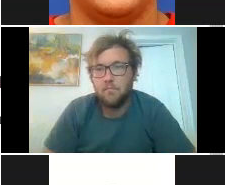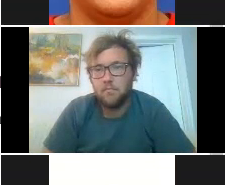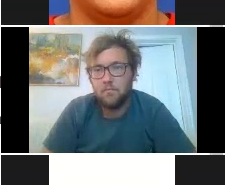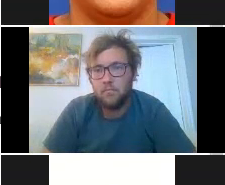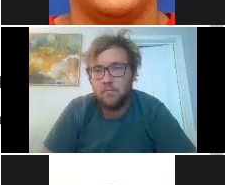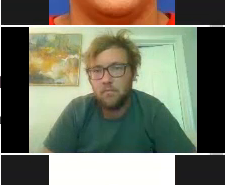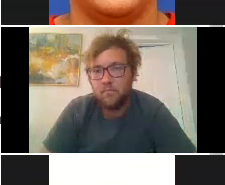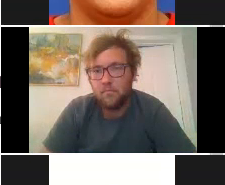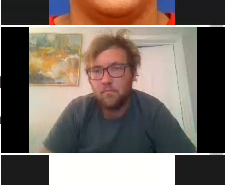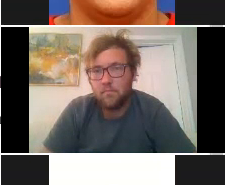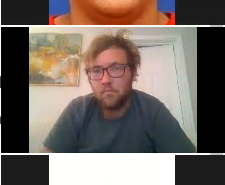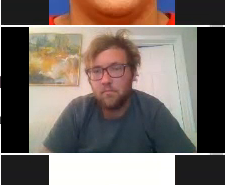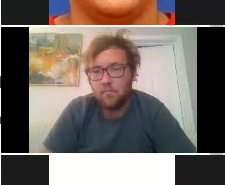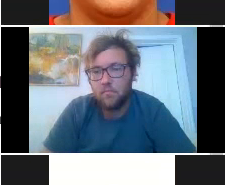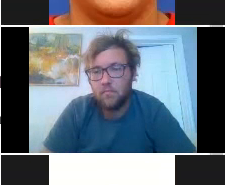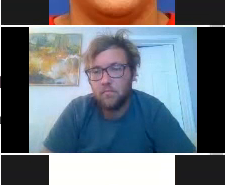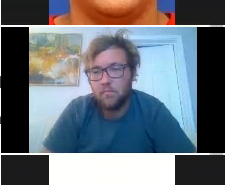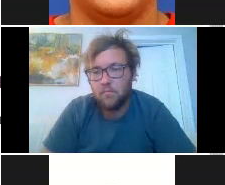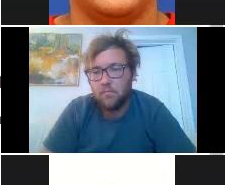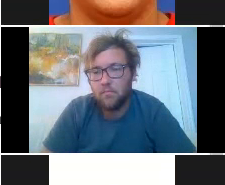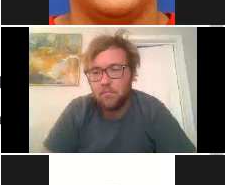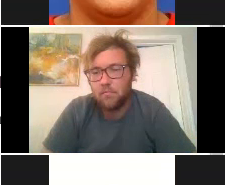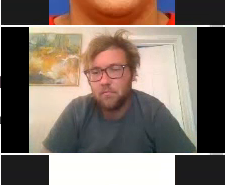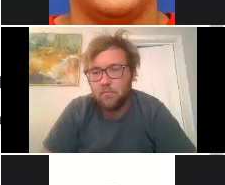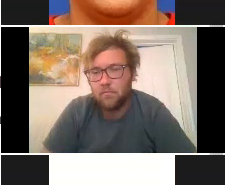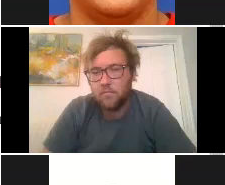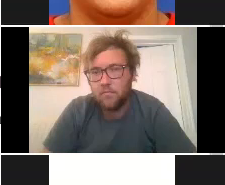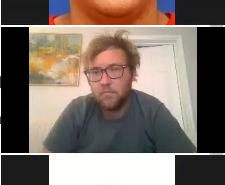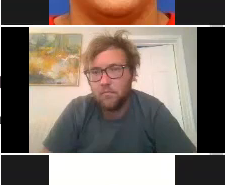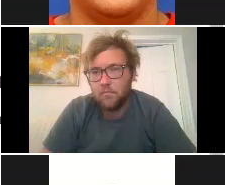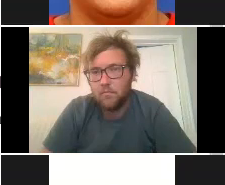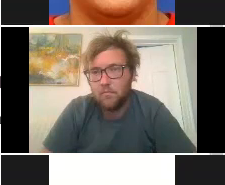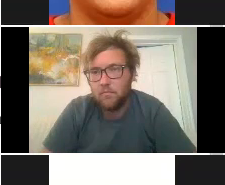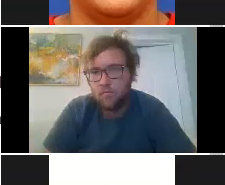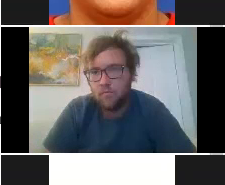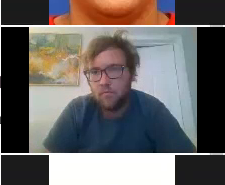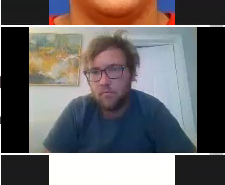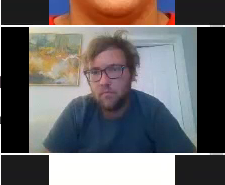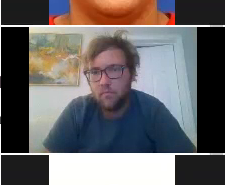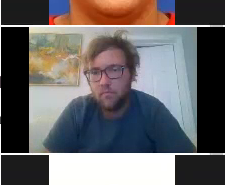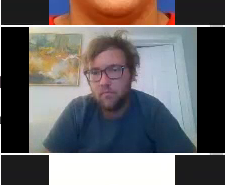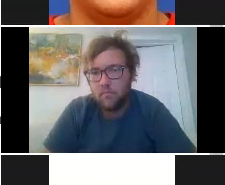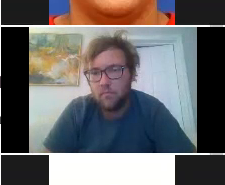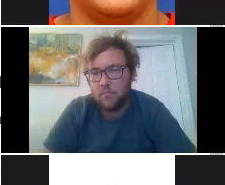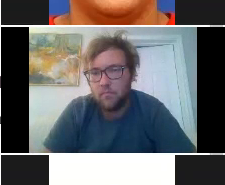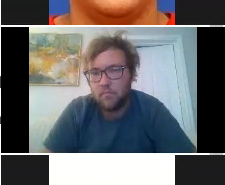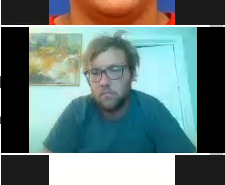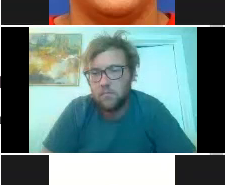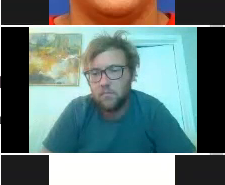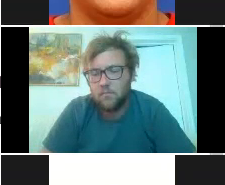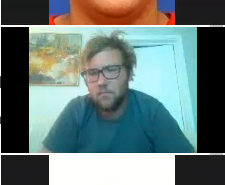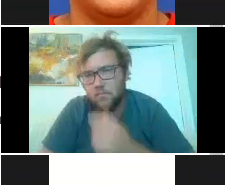Okay, I thought, no, I have that pin. It says, because when I click on the 3 dots, it says remove the pin. So I know I did